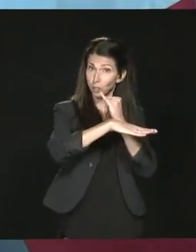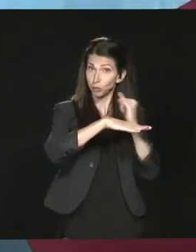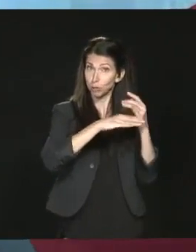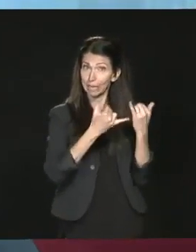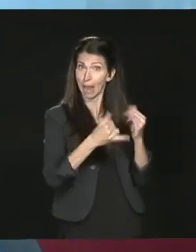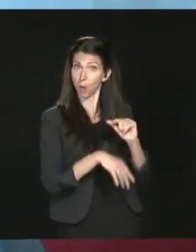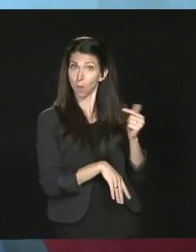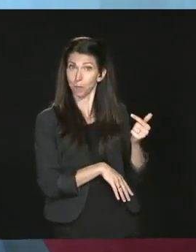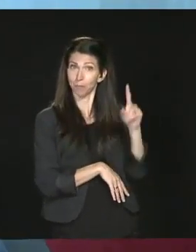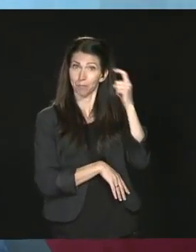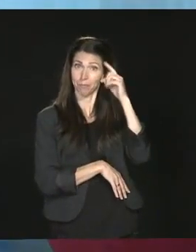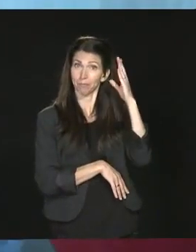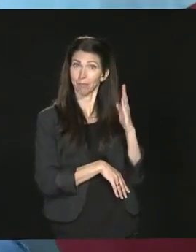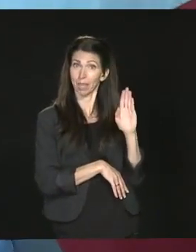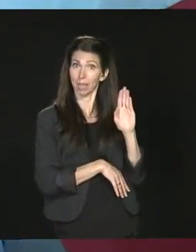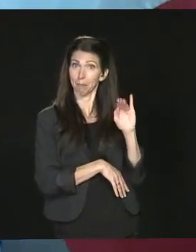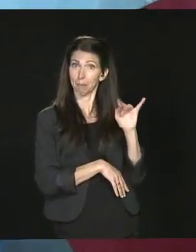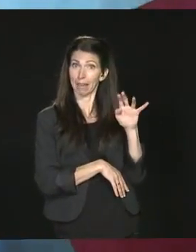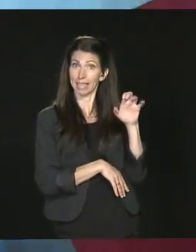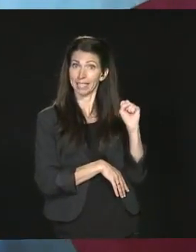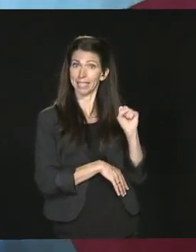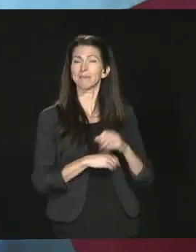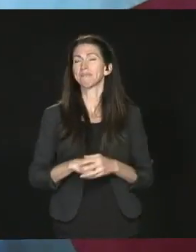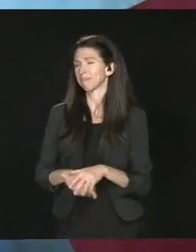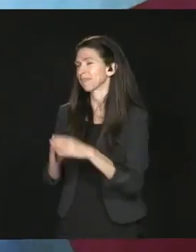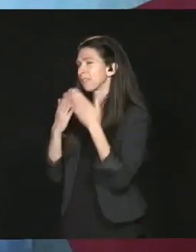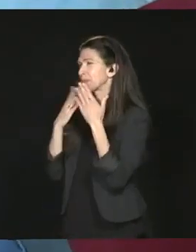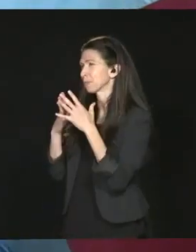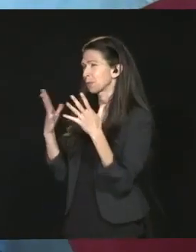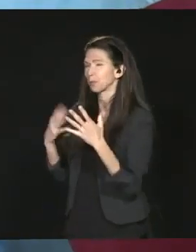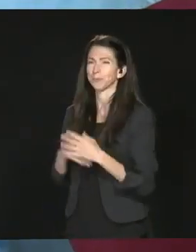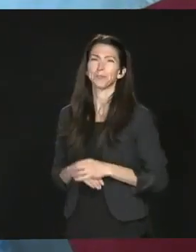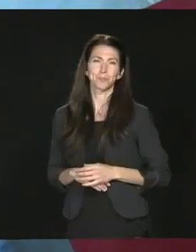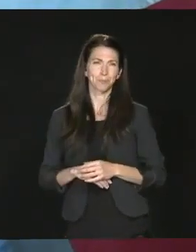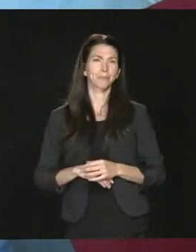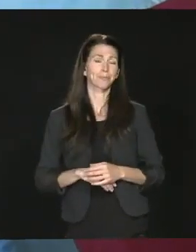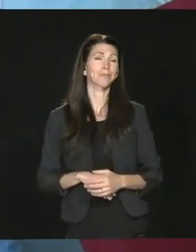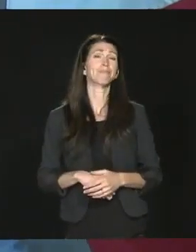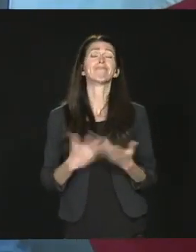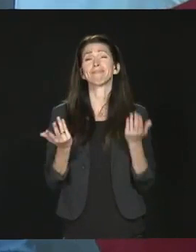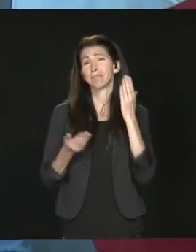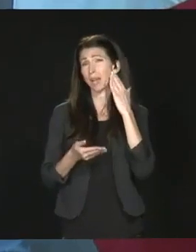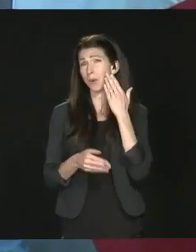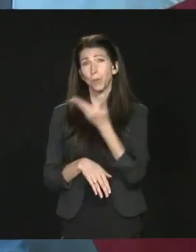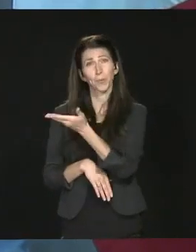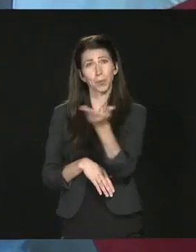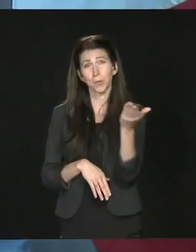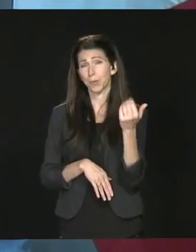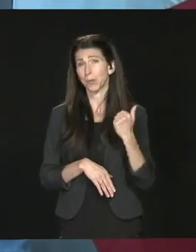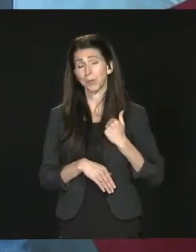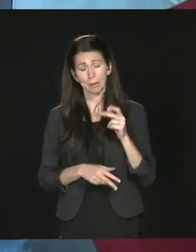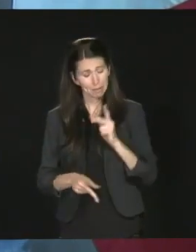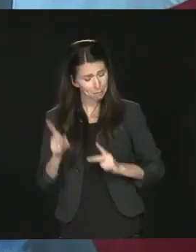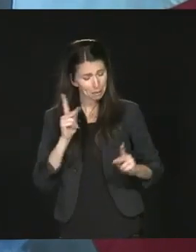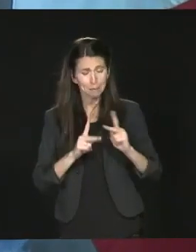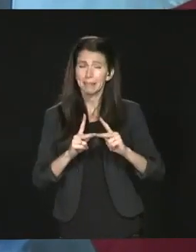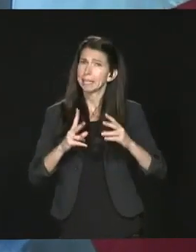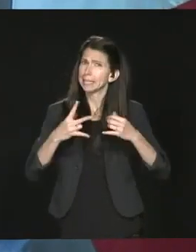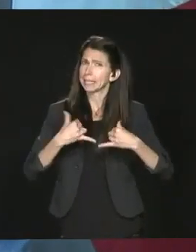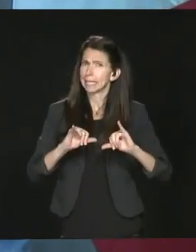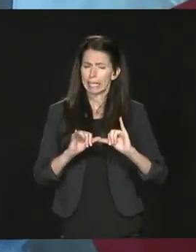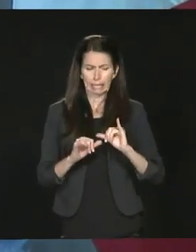much, Christia. As Canadians continue to deal with this unprecedented crisis, they can take comfort in knowing